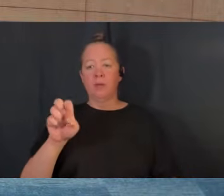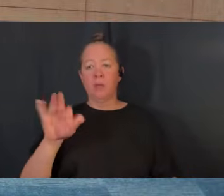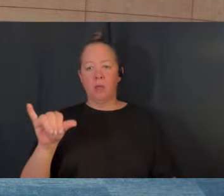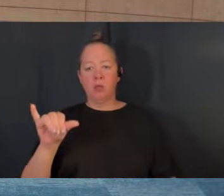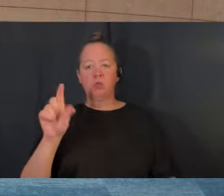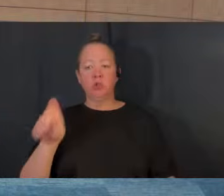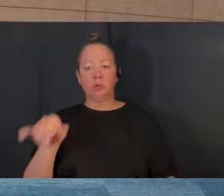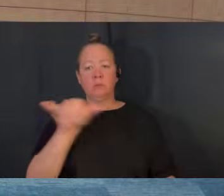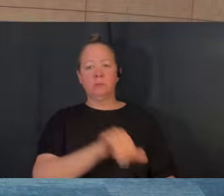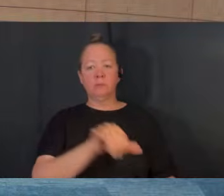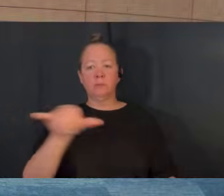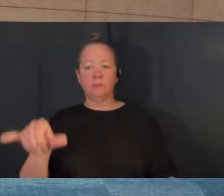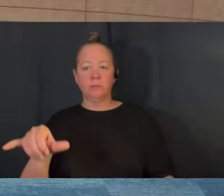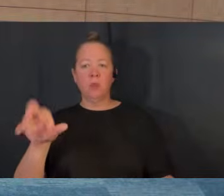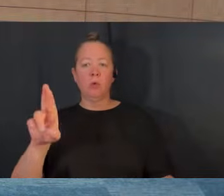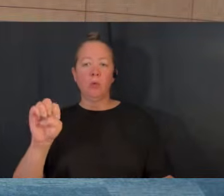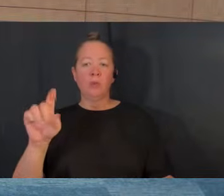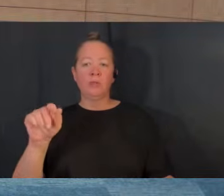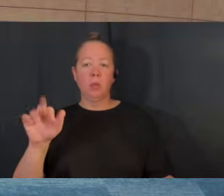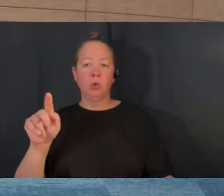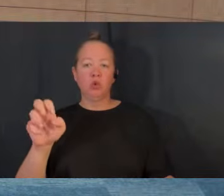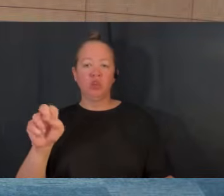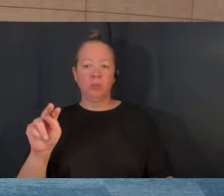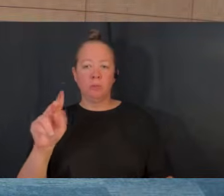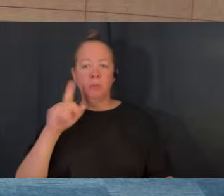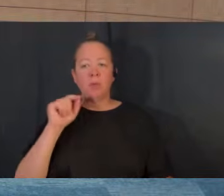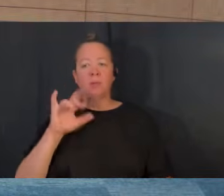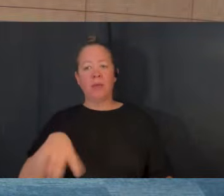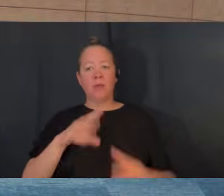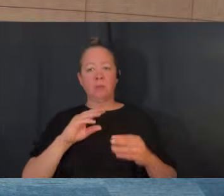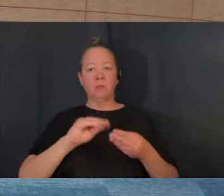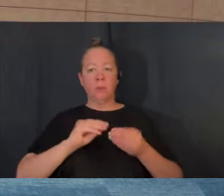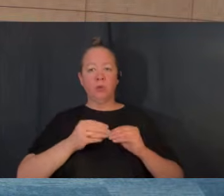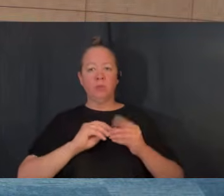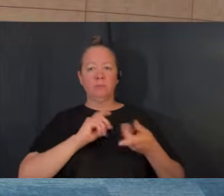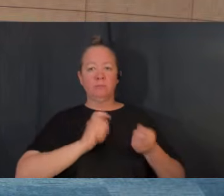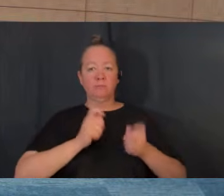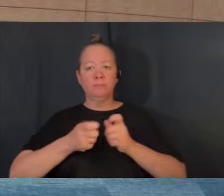resolution, because that number has changed a number of times.